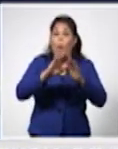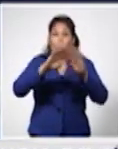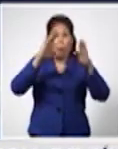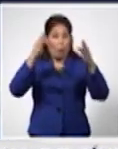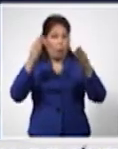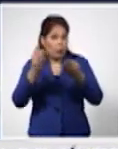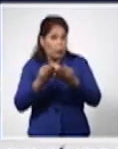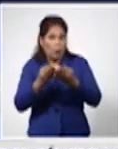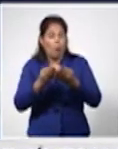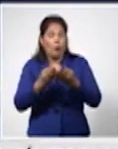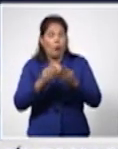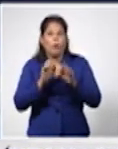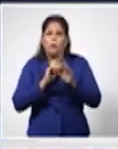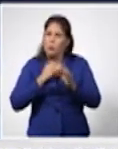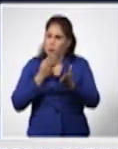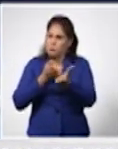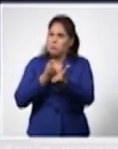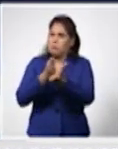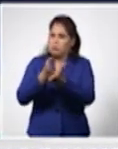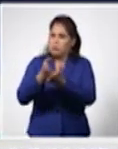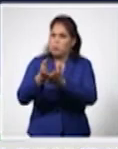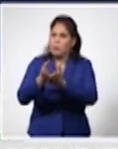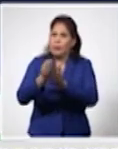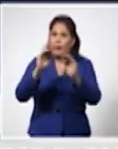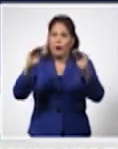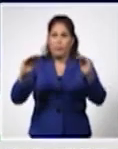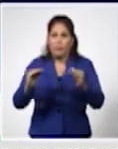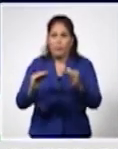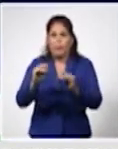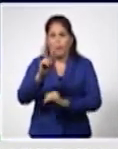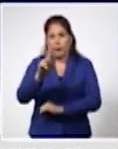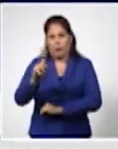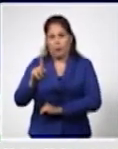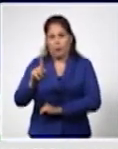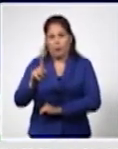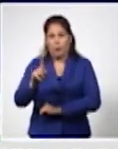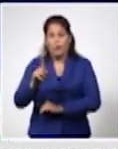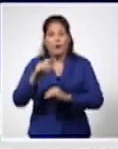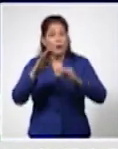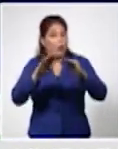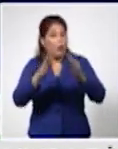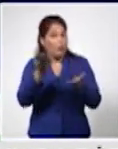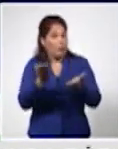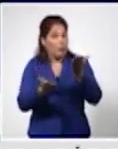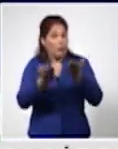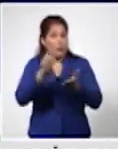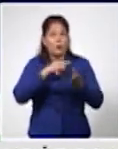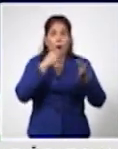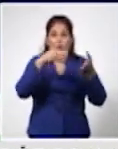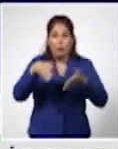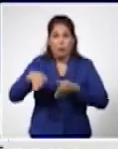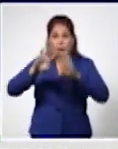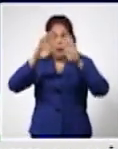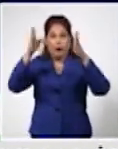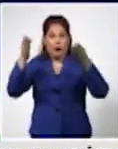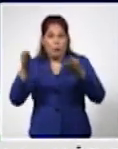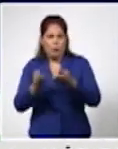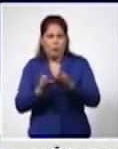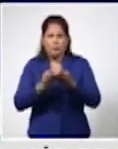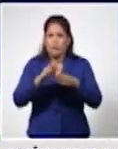been reported in Cuba over the last 8 days, meaning that the island's mortality rate drops